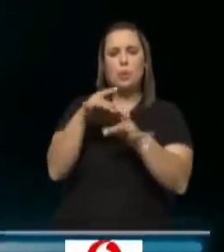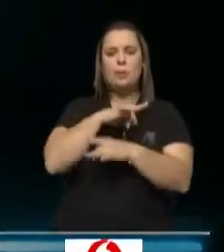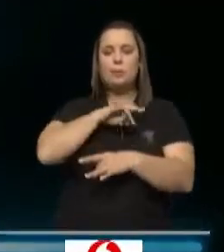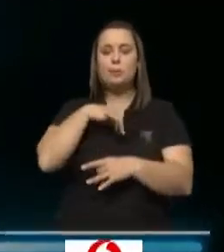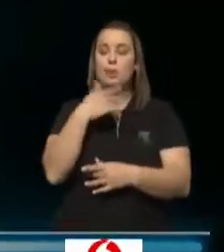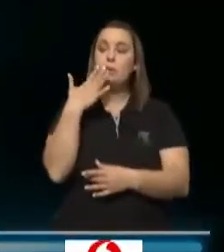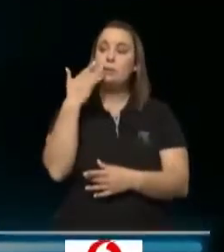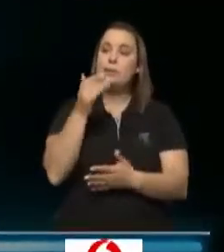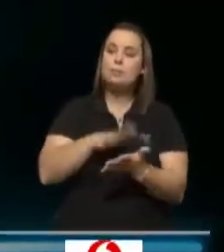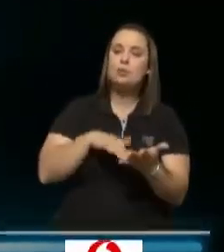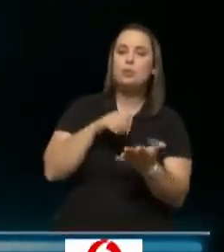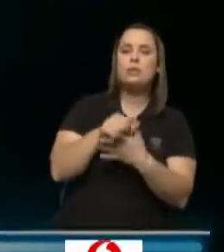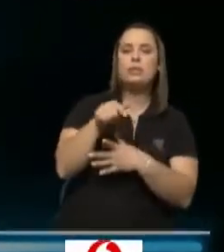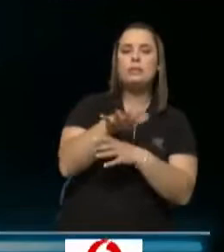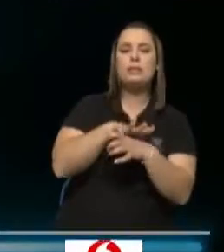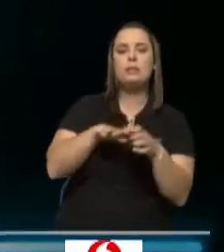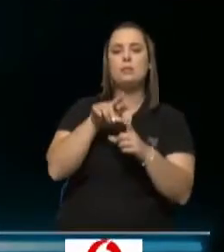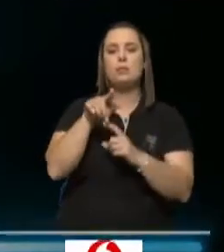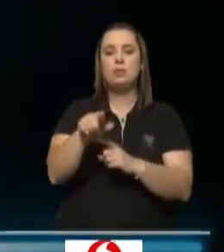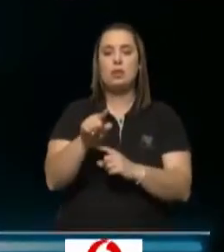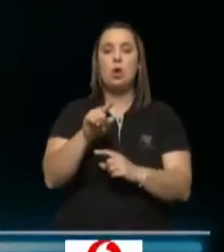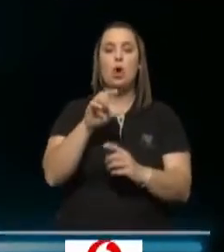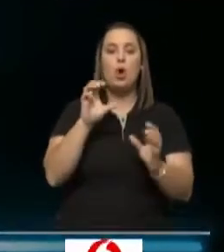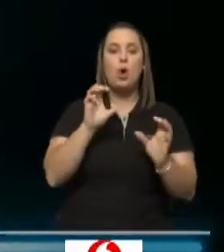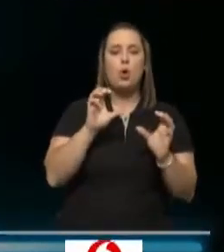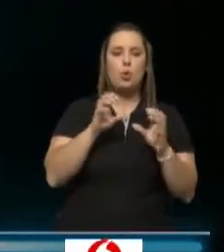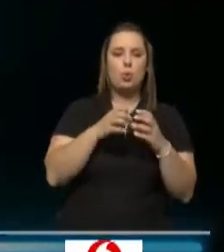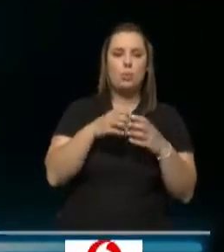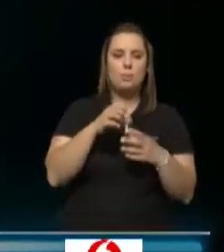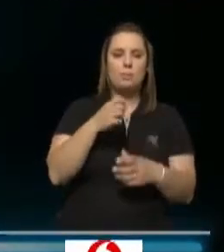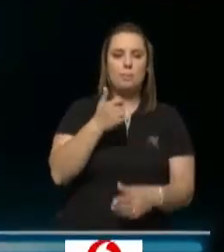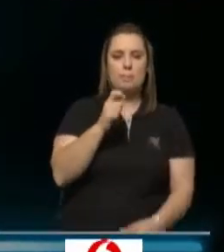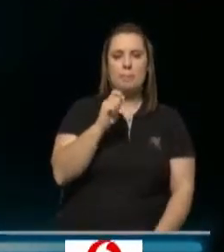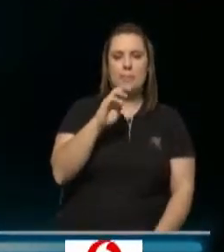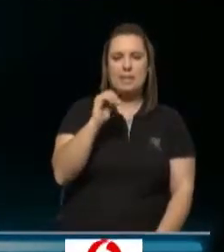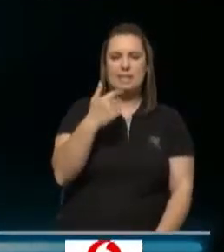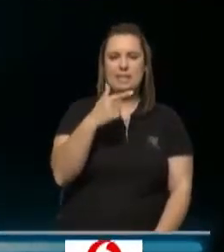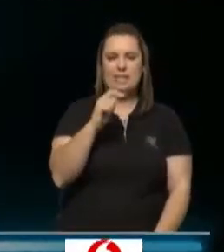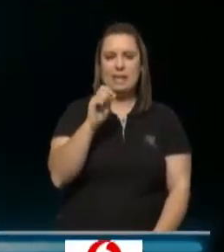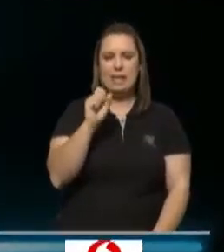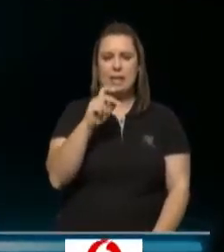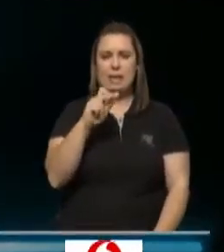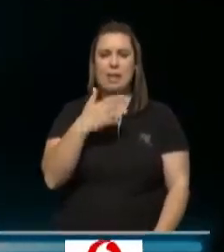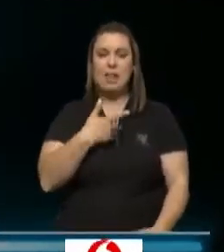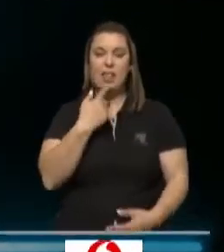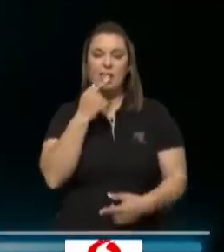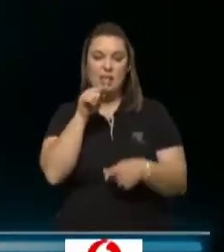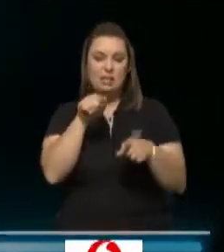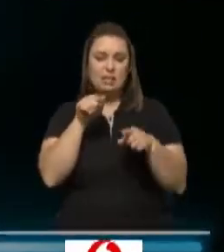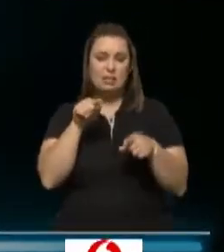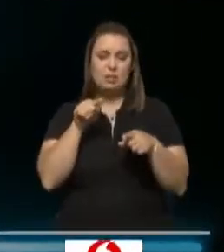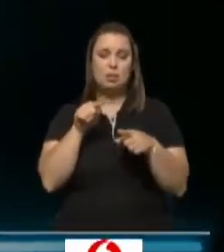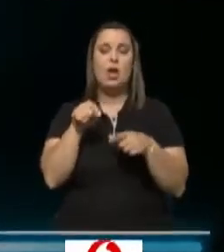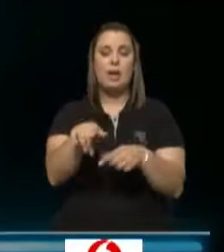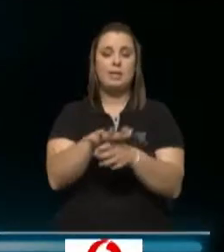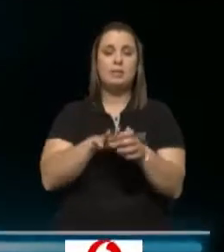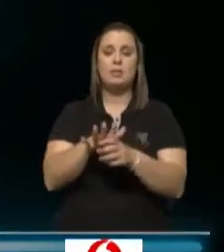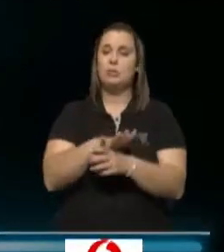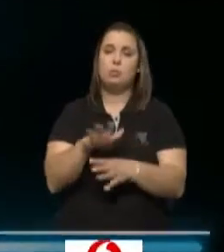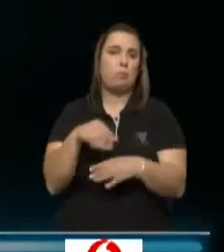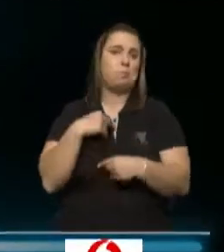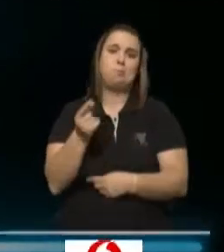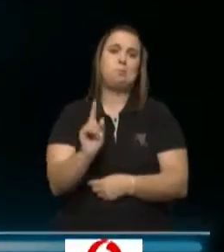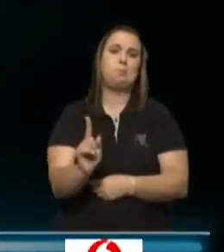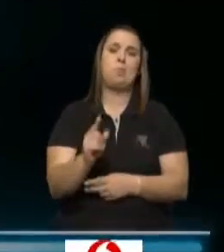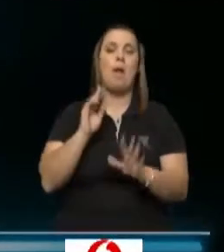is some sort of availability to try to change this situation. The commissioner has said that they're going to do something